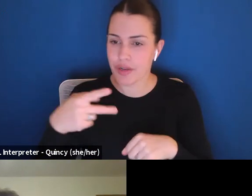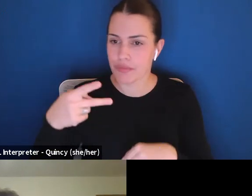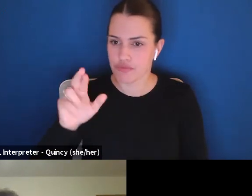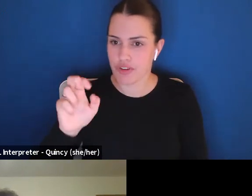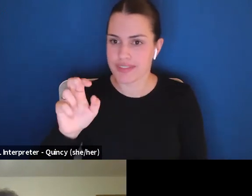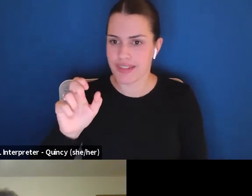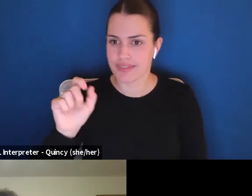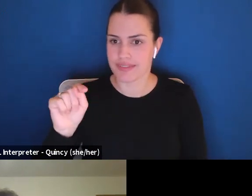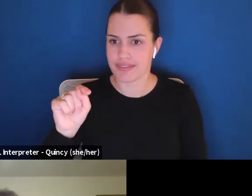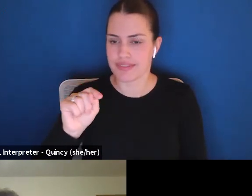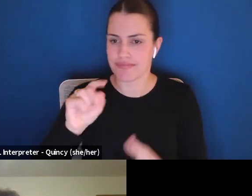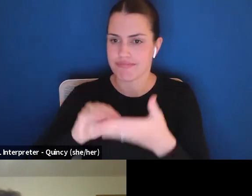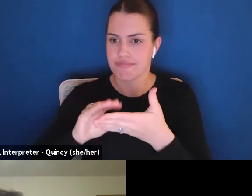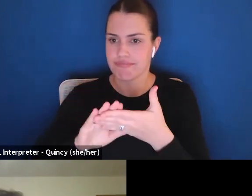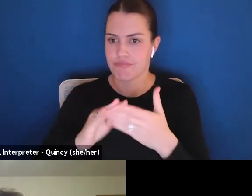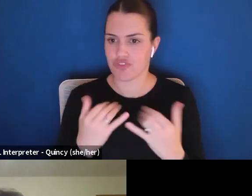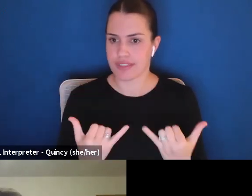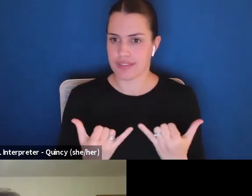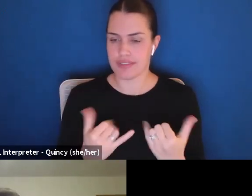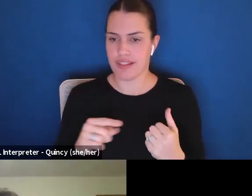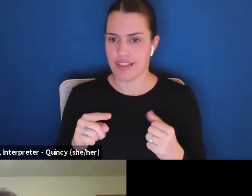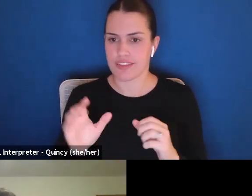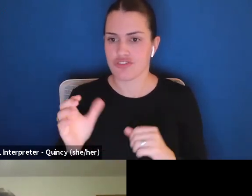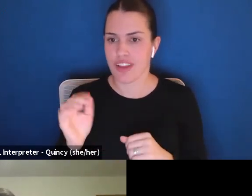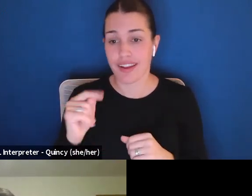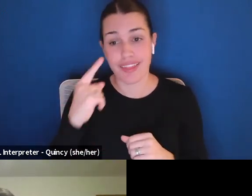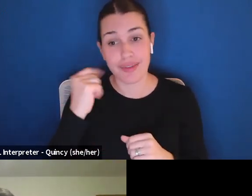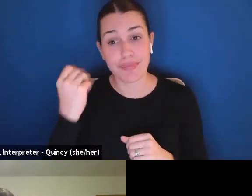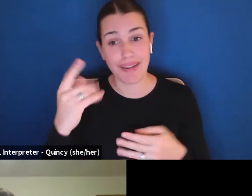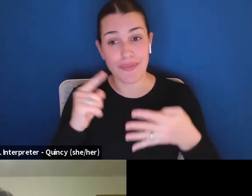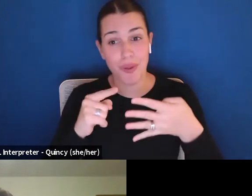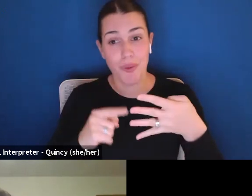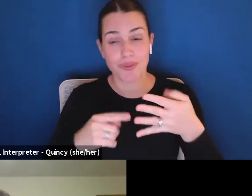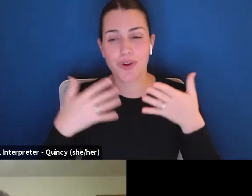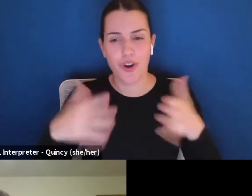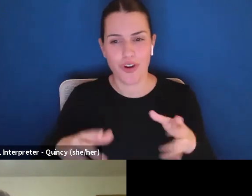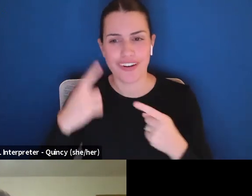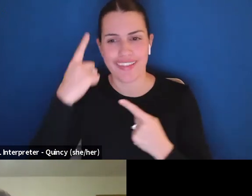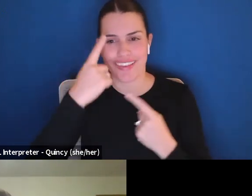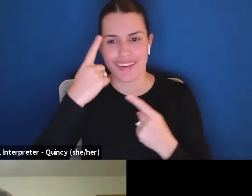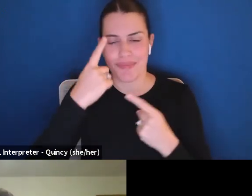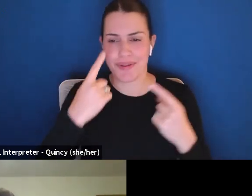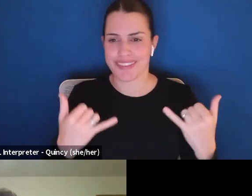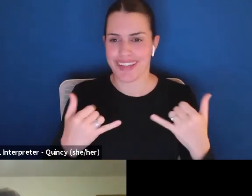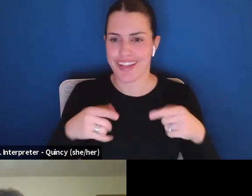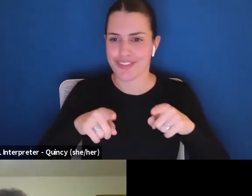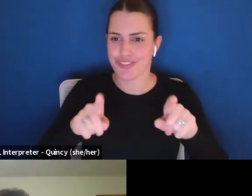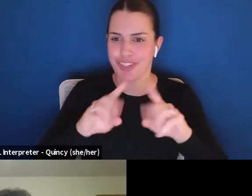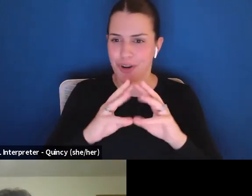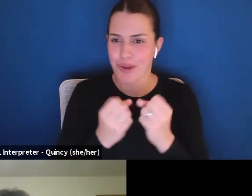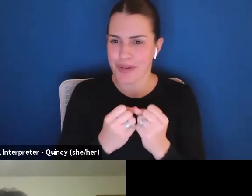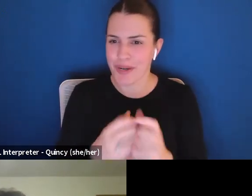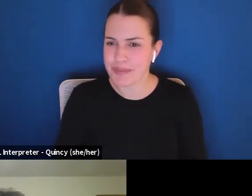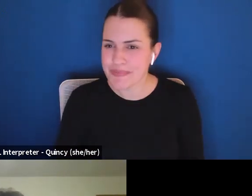chat. So I think that a lot of these prompts were things that we were already thinking about today throughout the webinar.